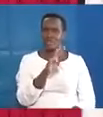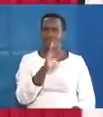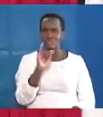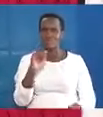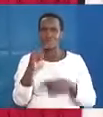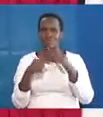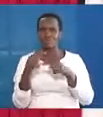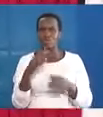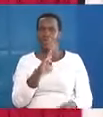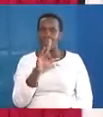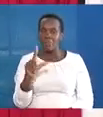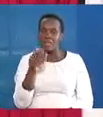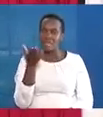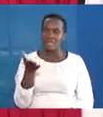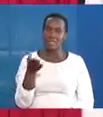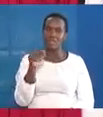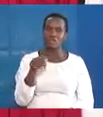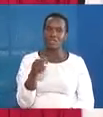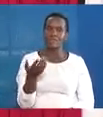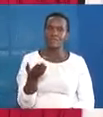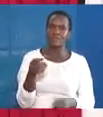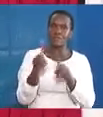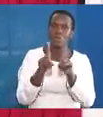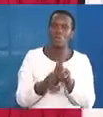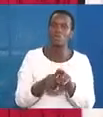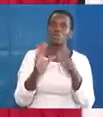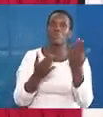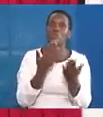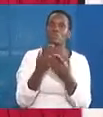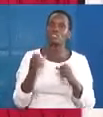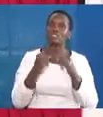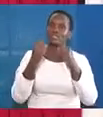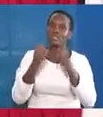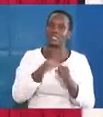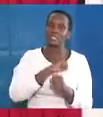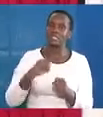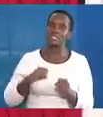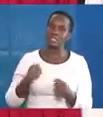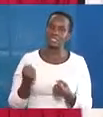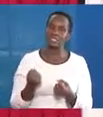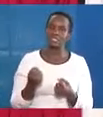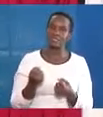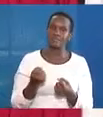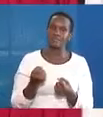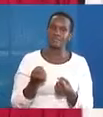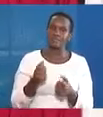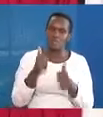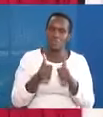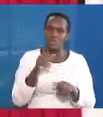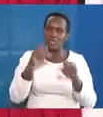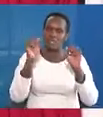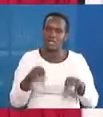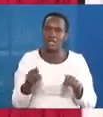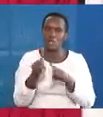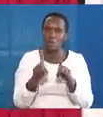the bill before us also proposes a strengthened Senate that is able to oversight the